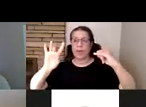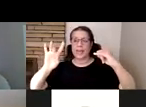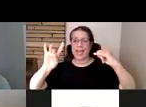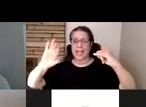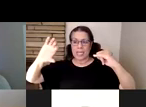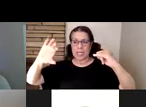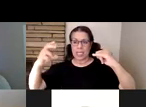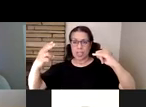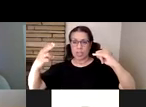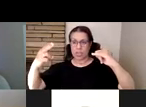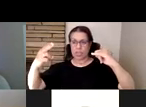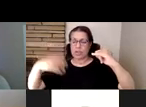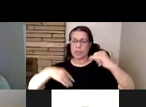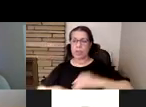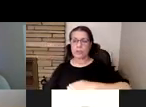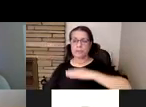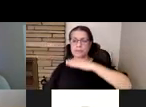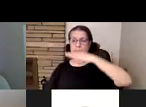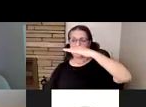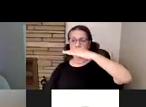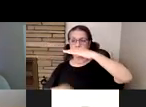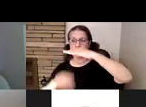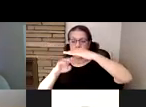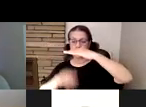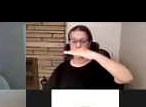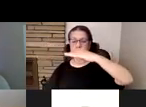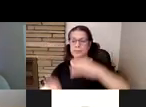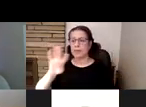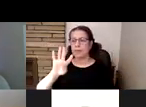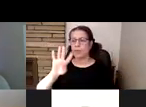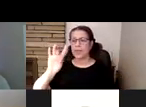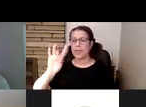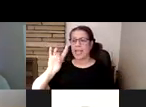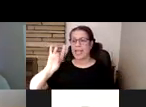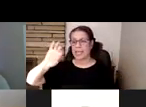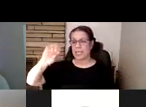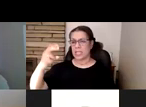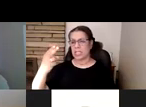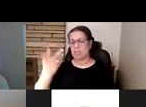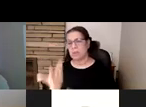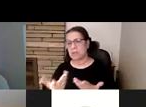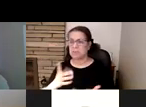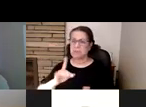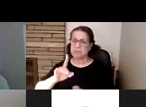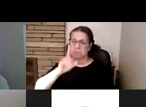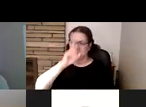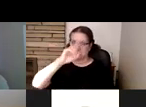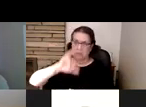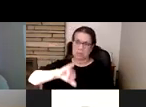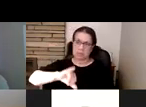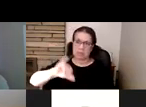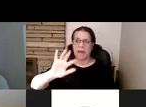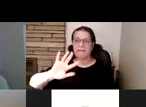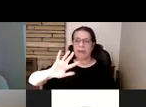you can get a sense of how big it is by looking at that. Probably about 5 feet tall overall, 4 feet